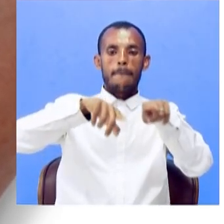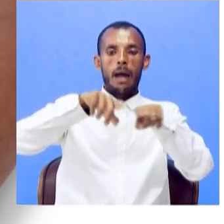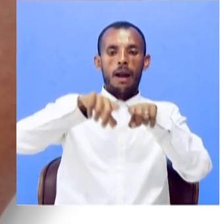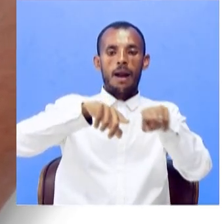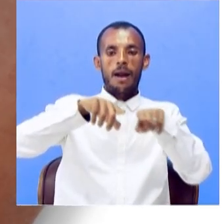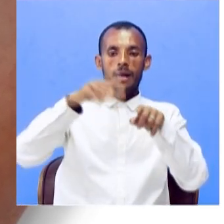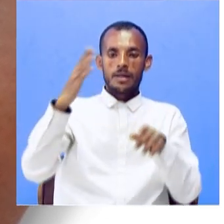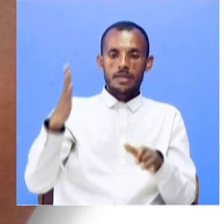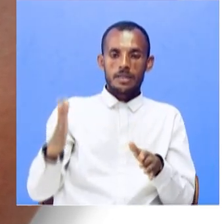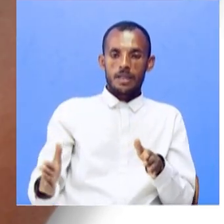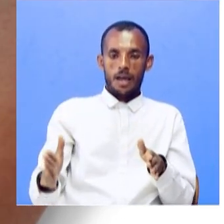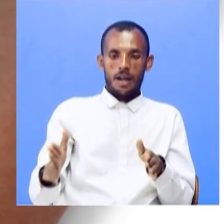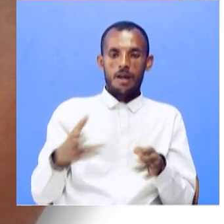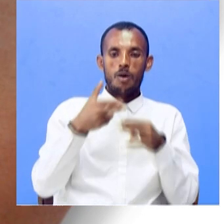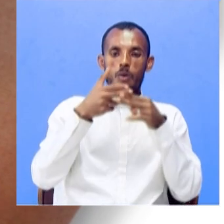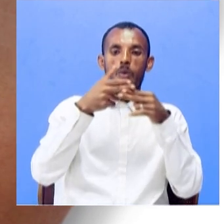are called